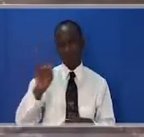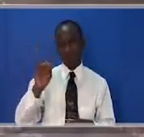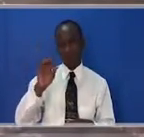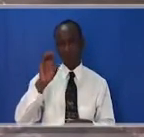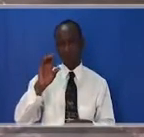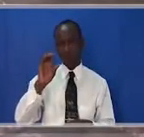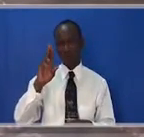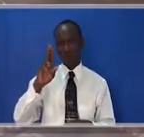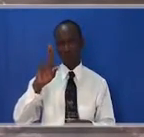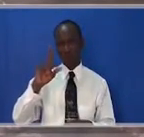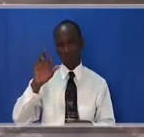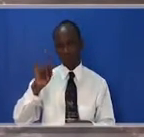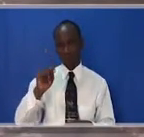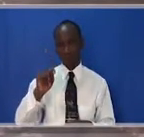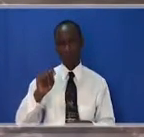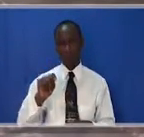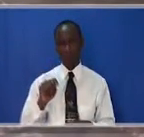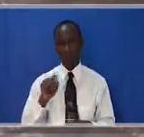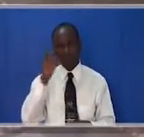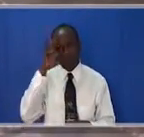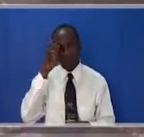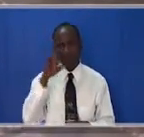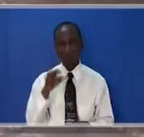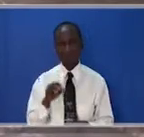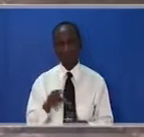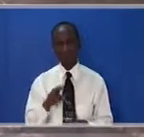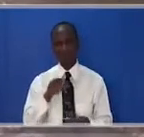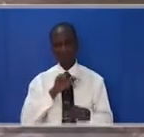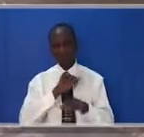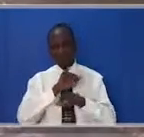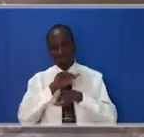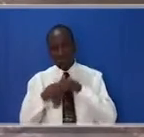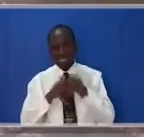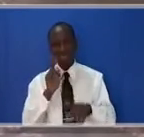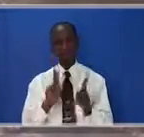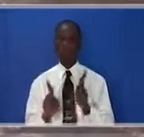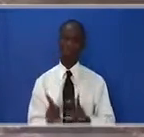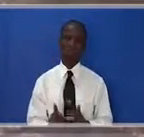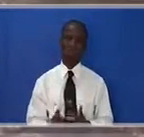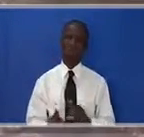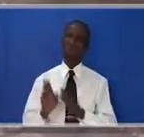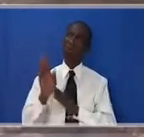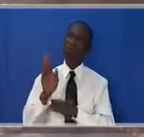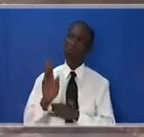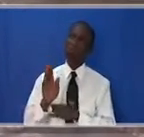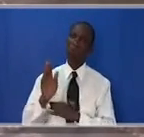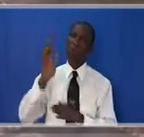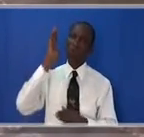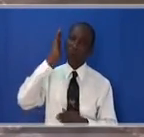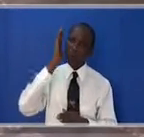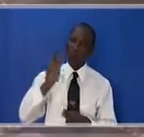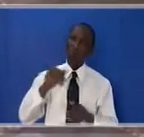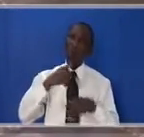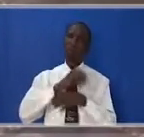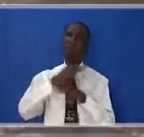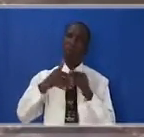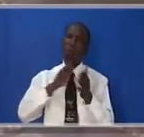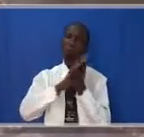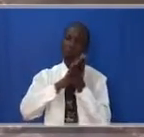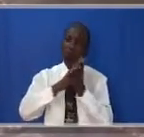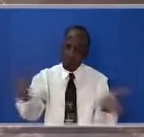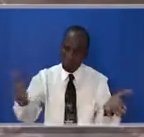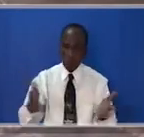God will continue to bring their disgrace to the bear open so that we will